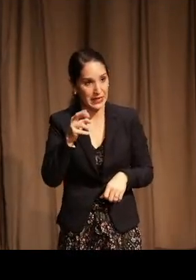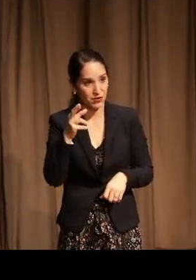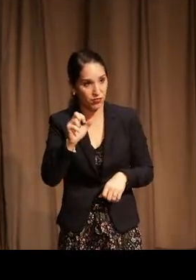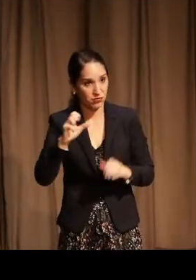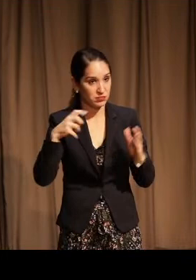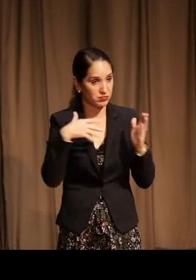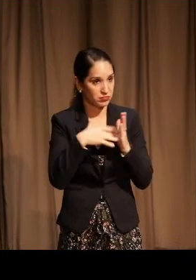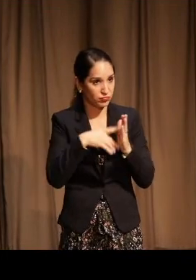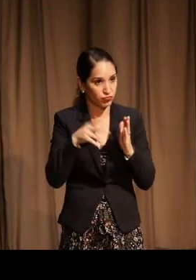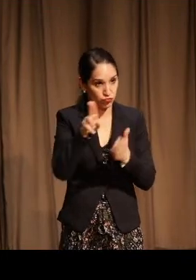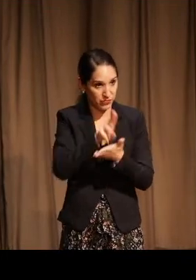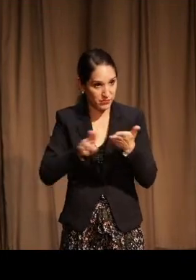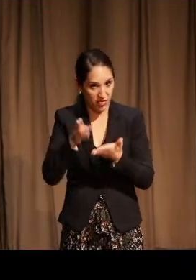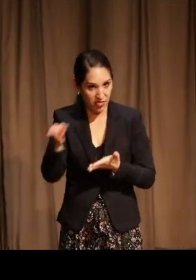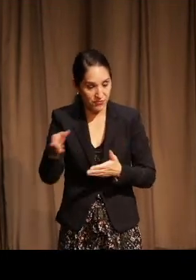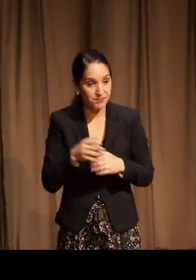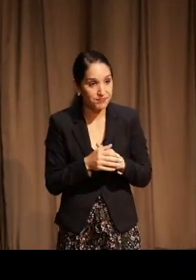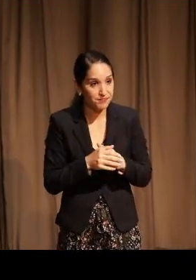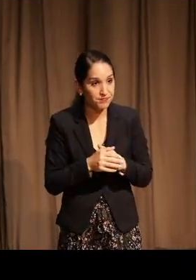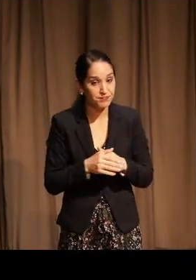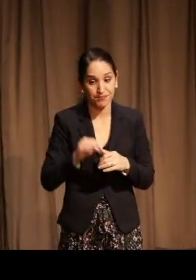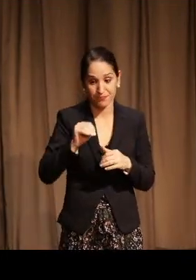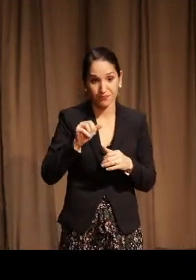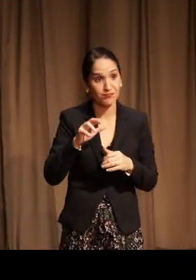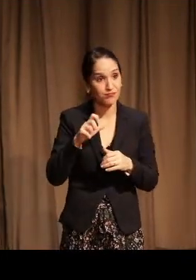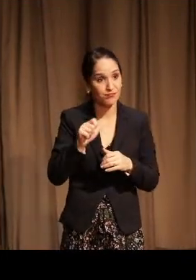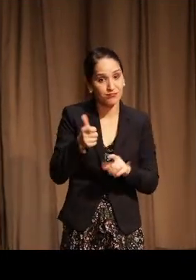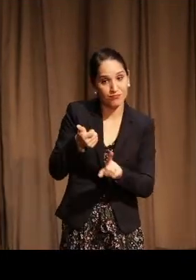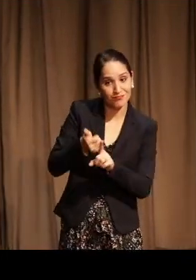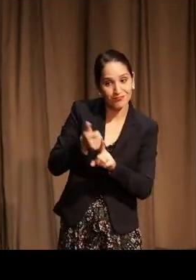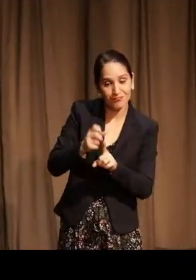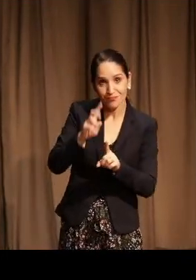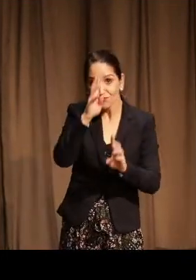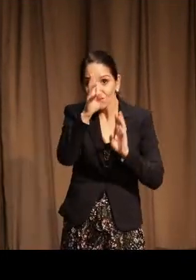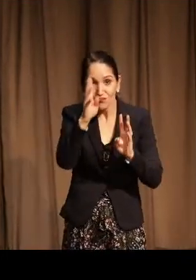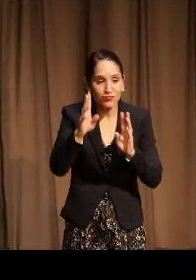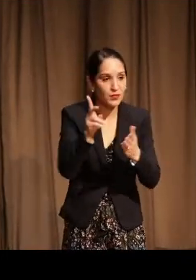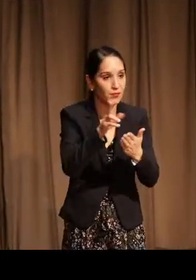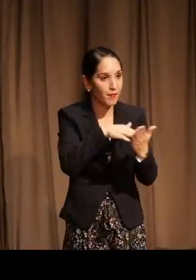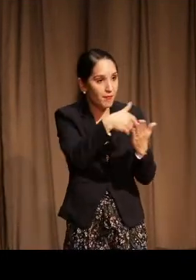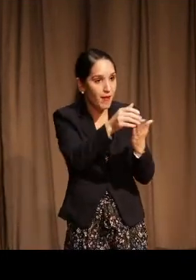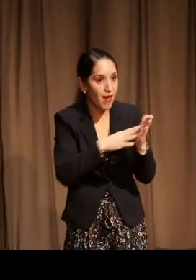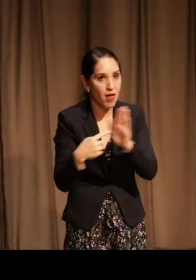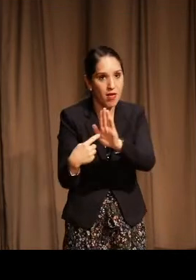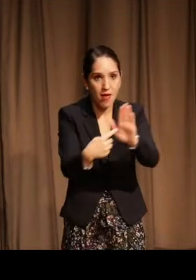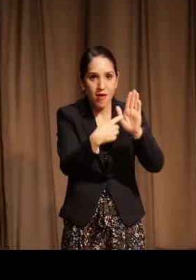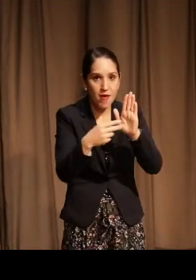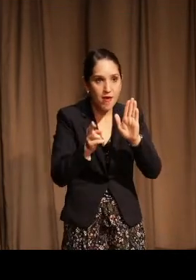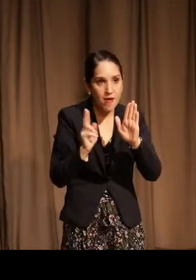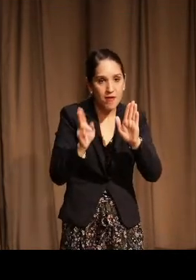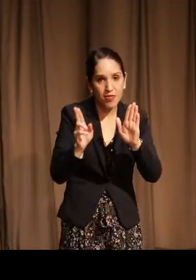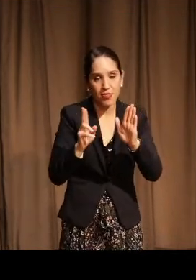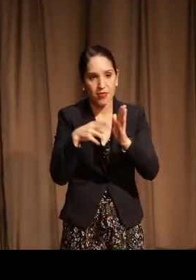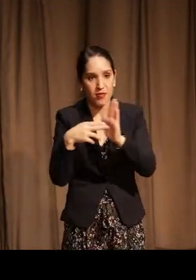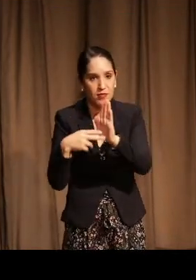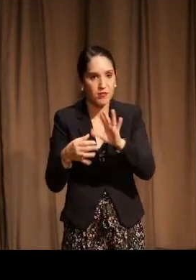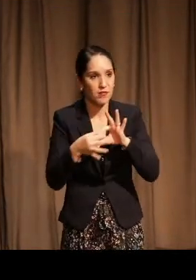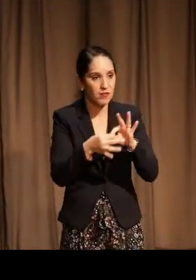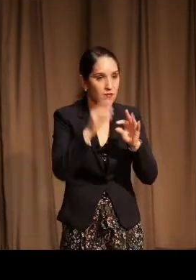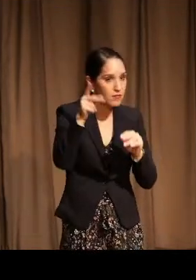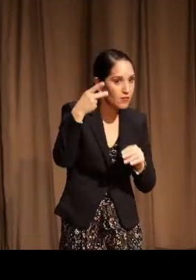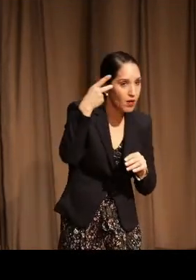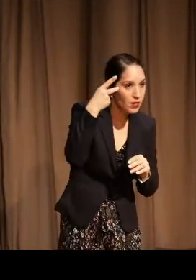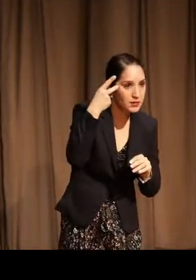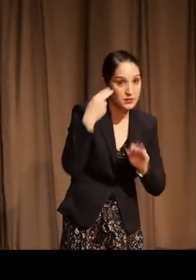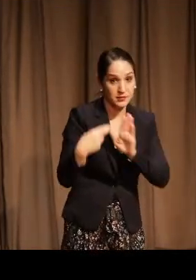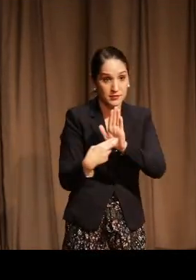of Rio. Marcela develops paintings that intertwine historical images from the world of politics with